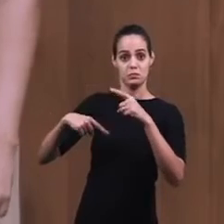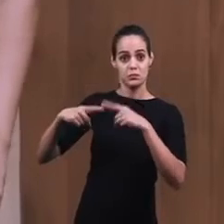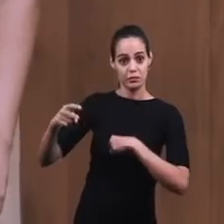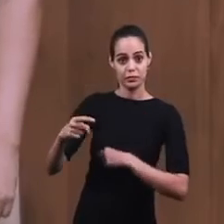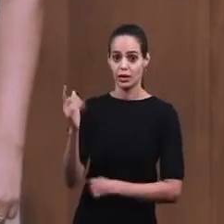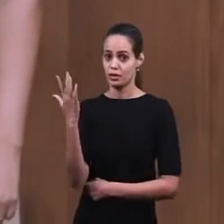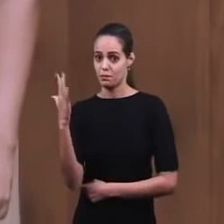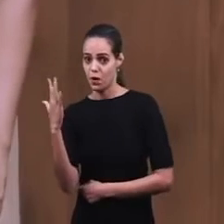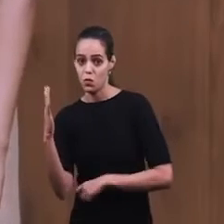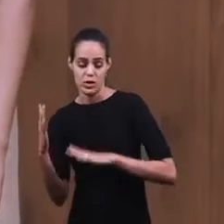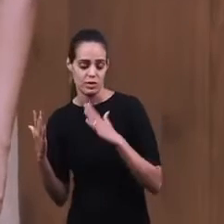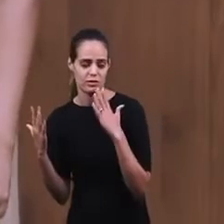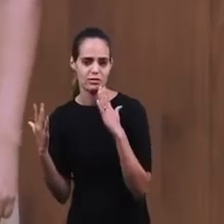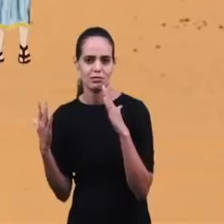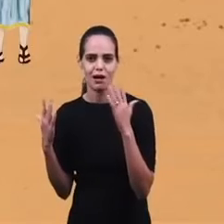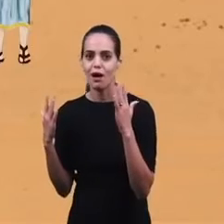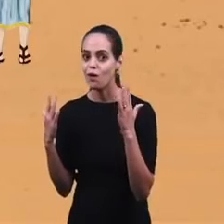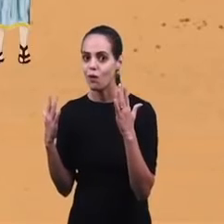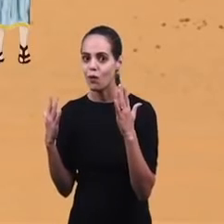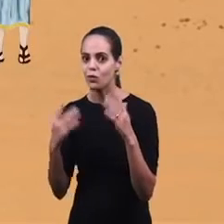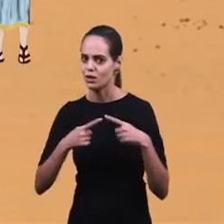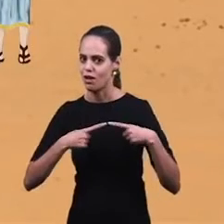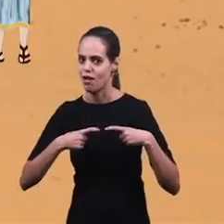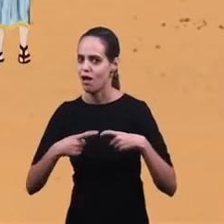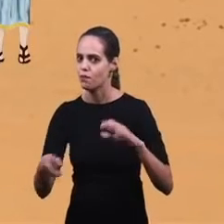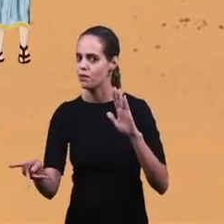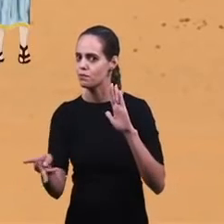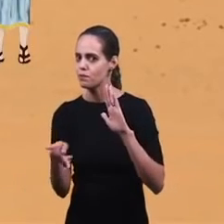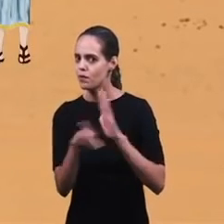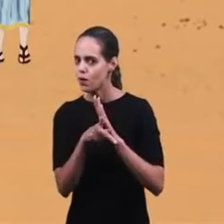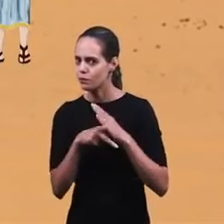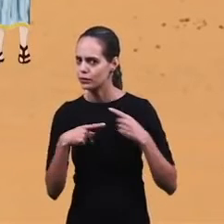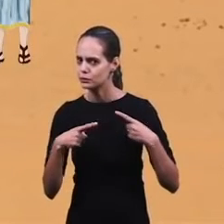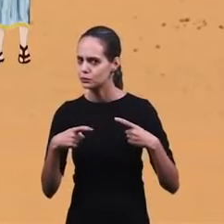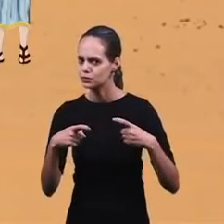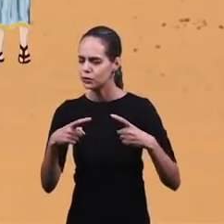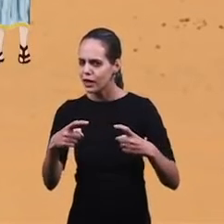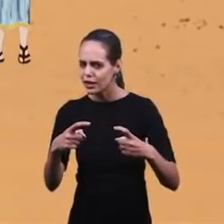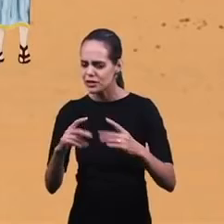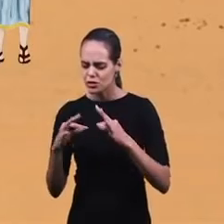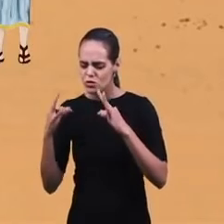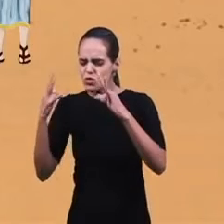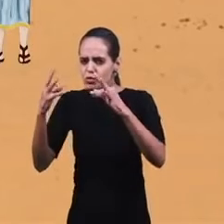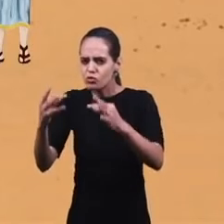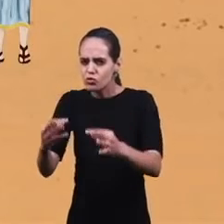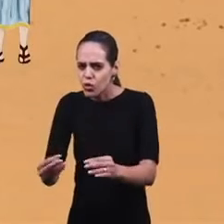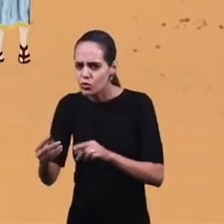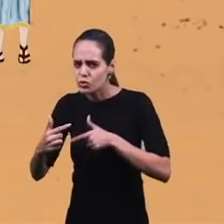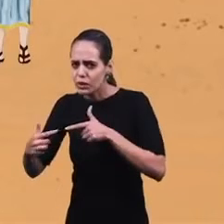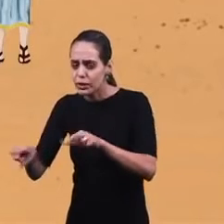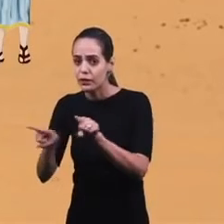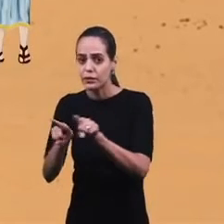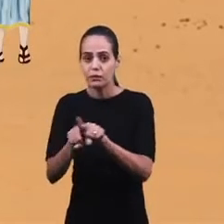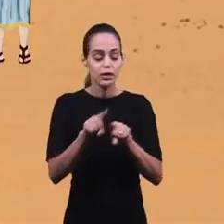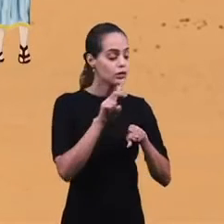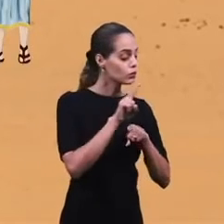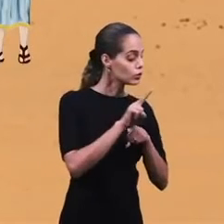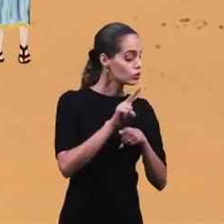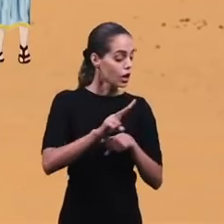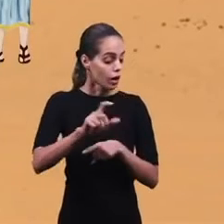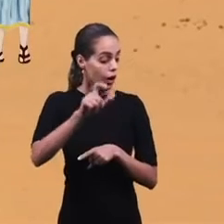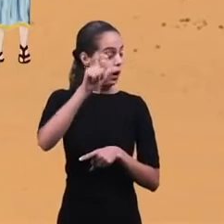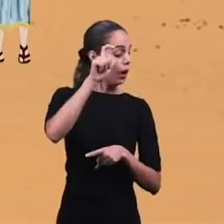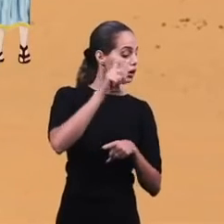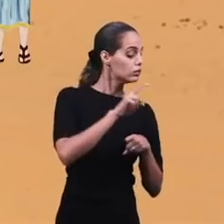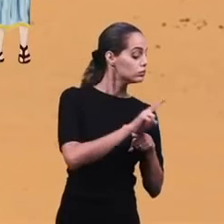build a wall and the other weapons for the war. They would work and be vigilant all times. And